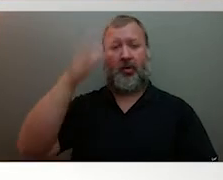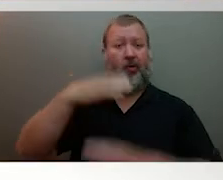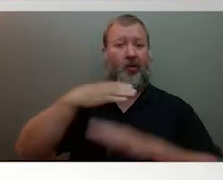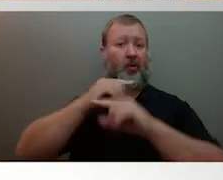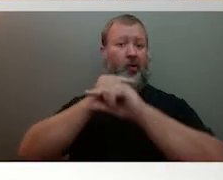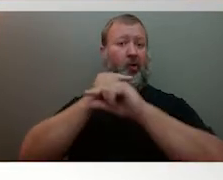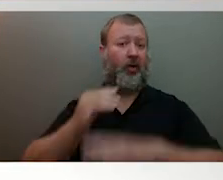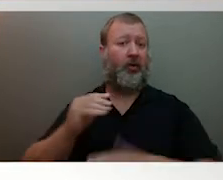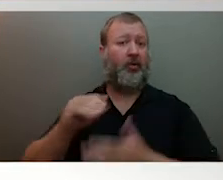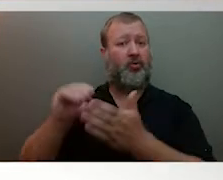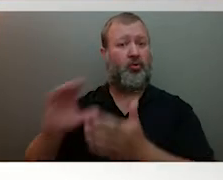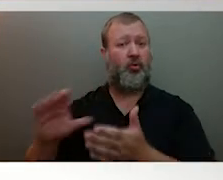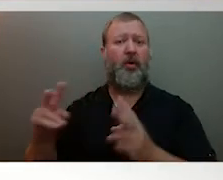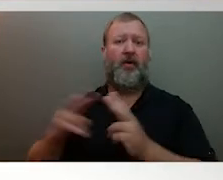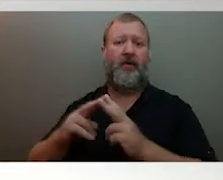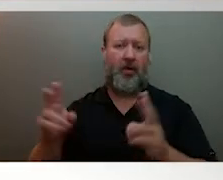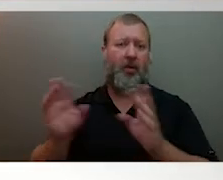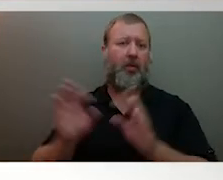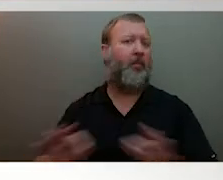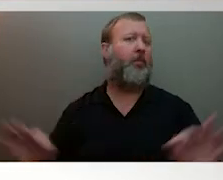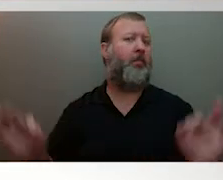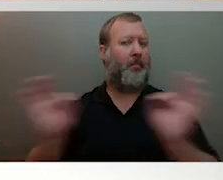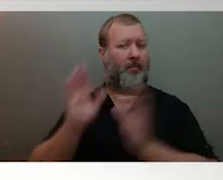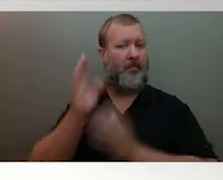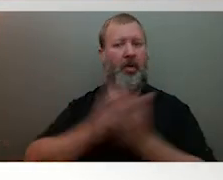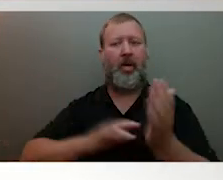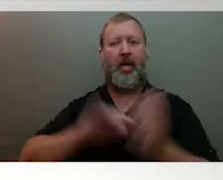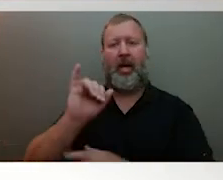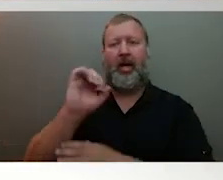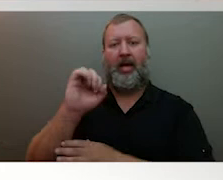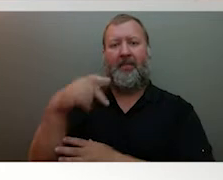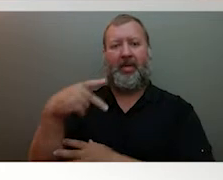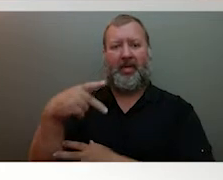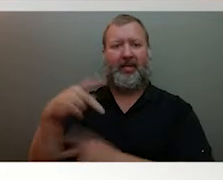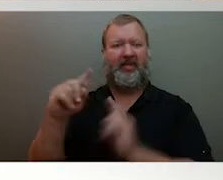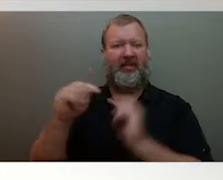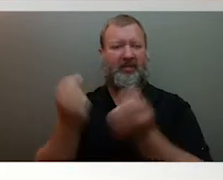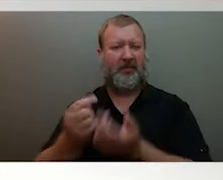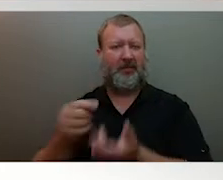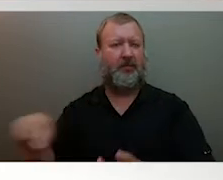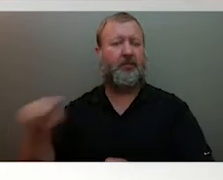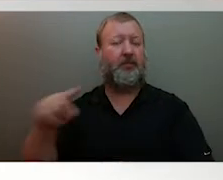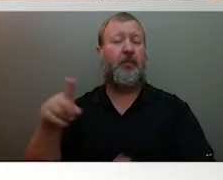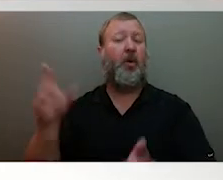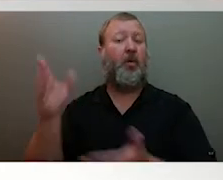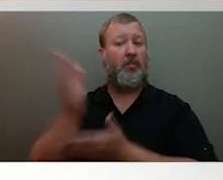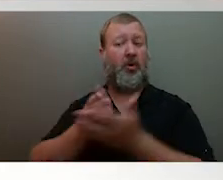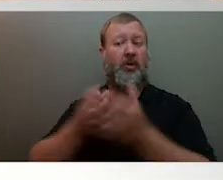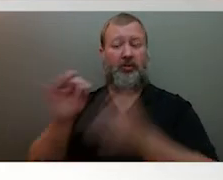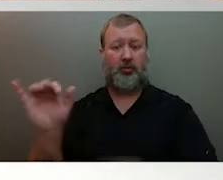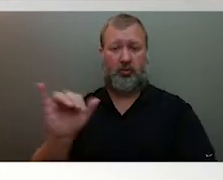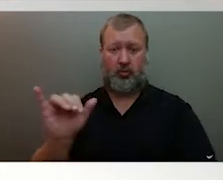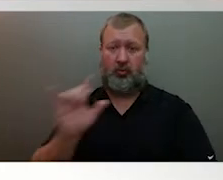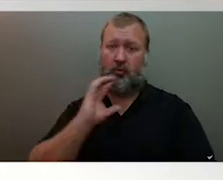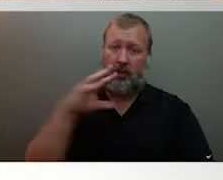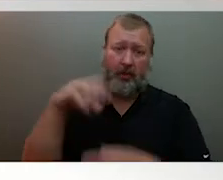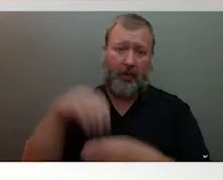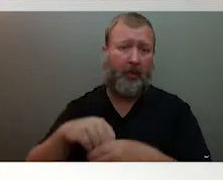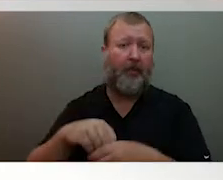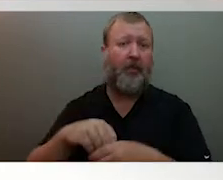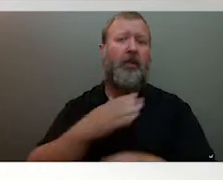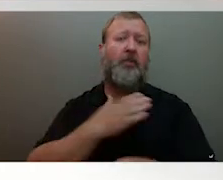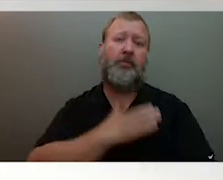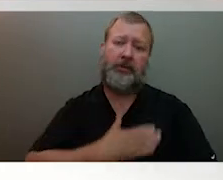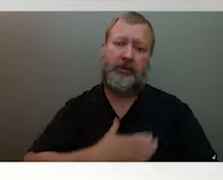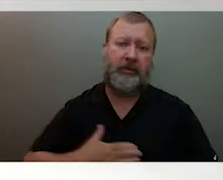student is a very vital part of the IEP team and is part of making those decisions. So